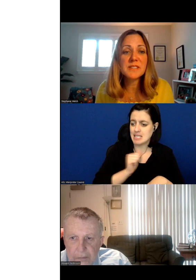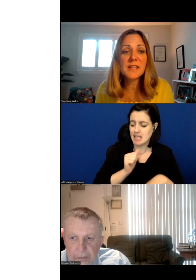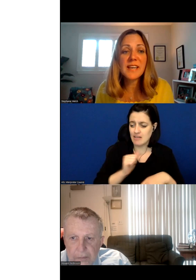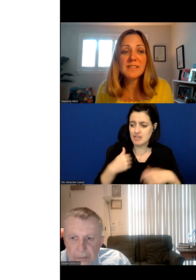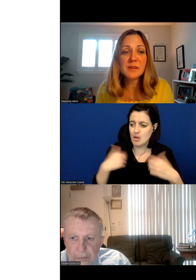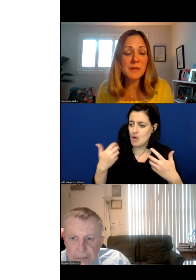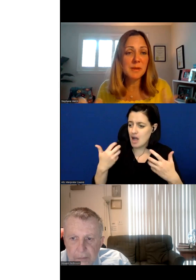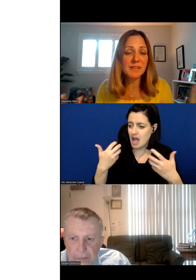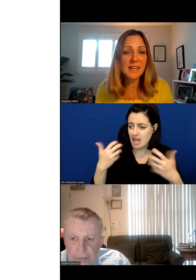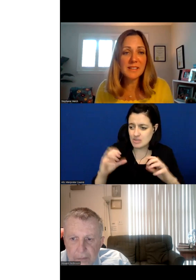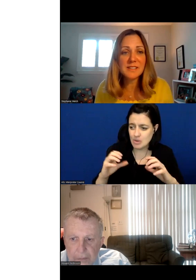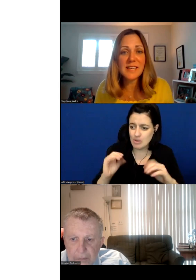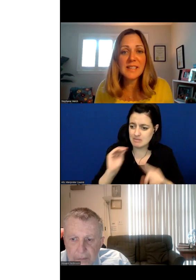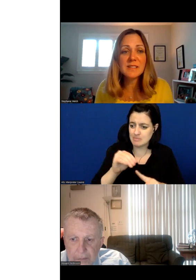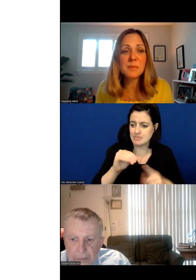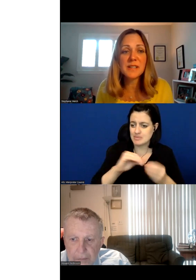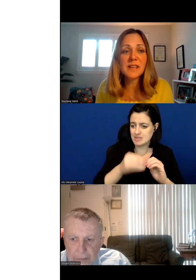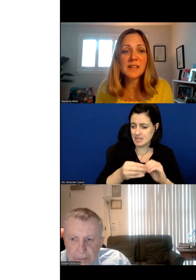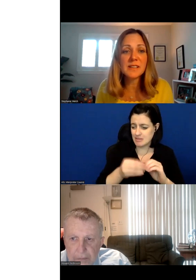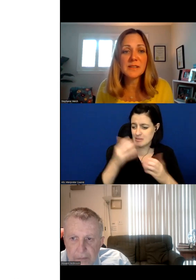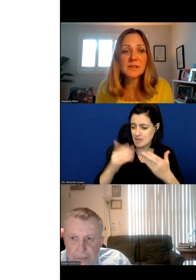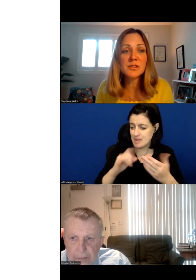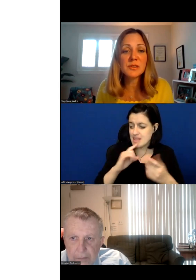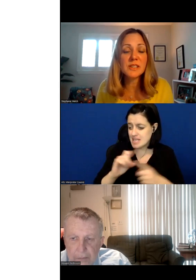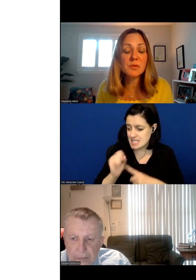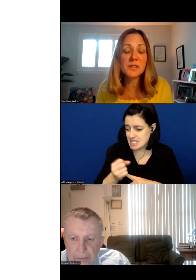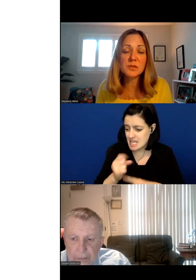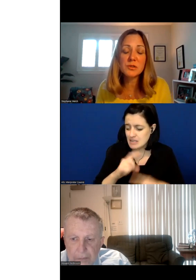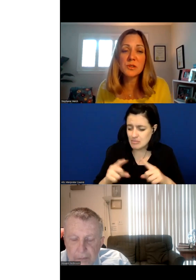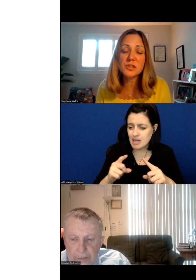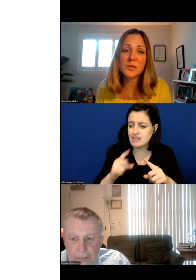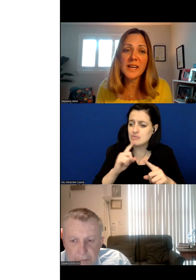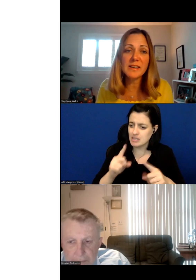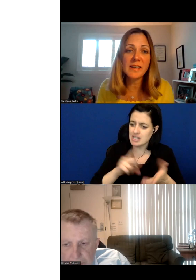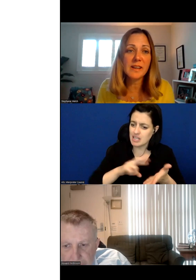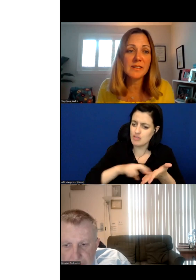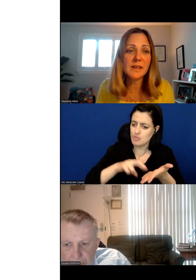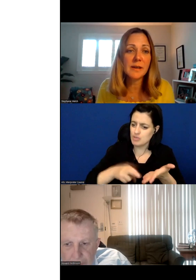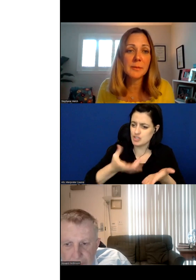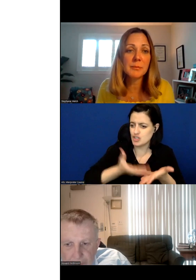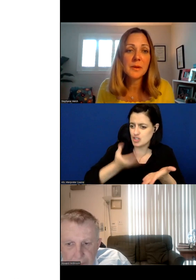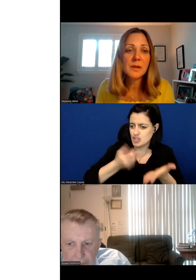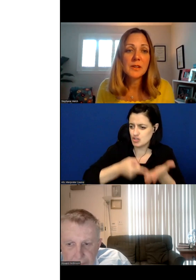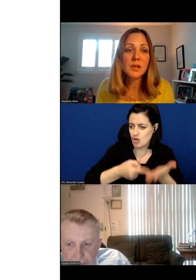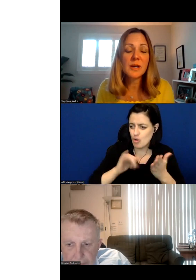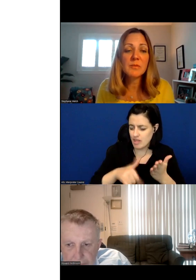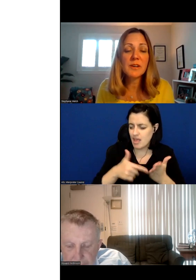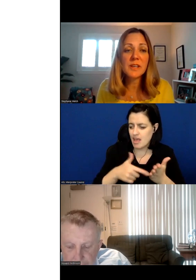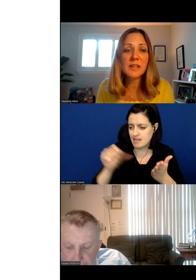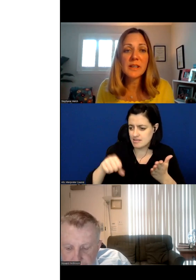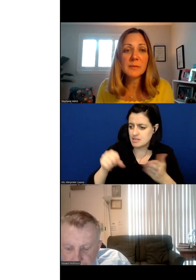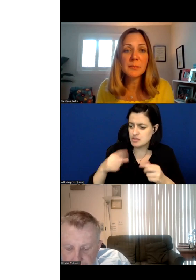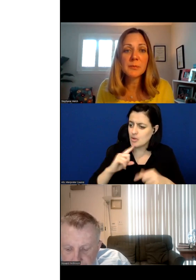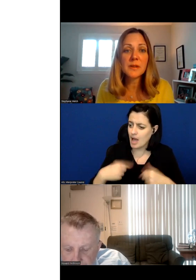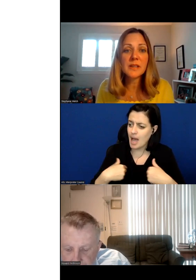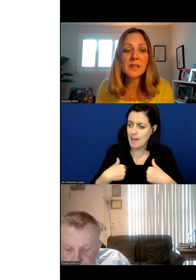to pontificate that maybe that is the case, but certainly the research would show that. And, you know, I'm